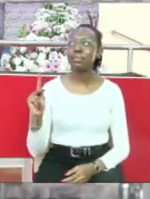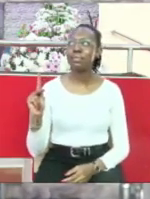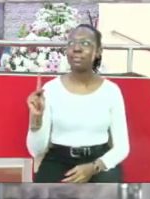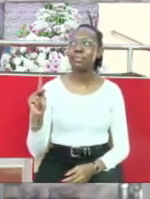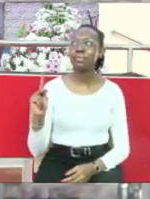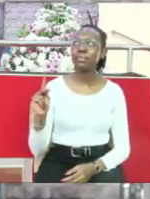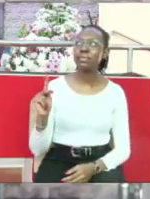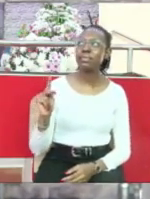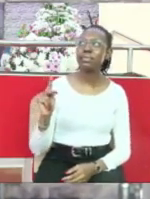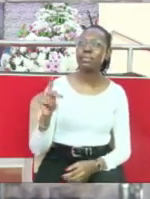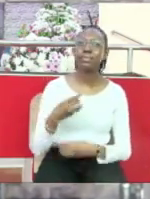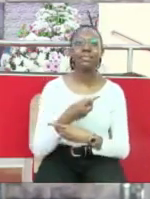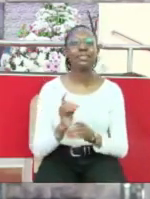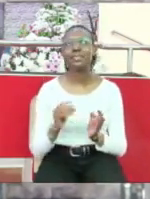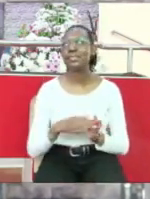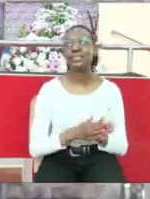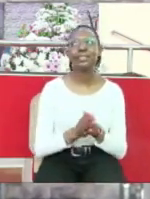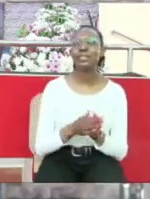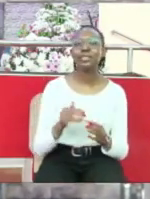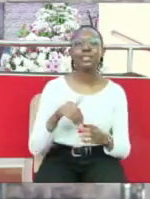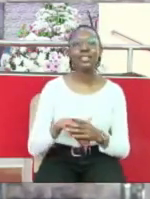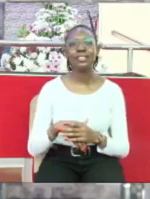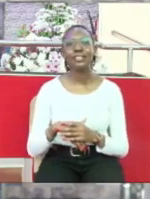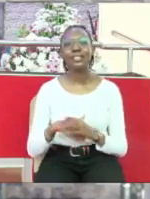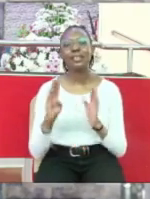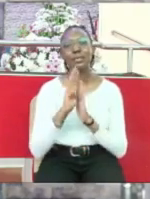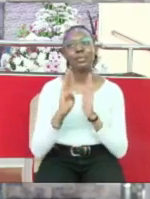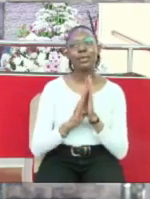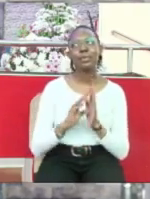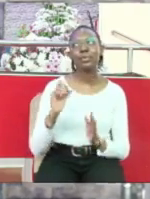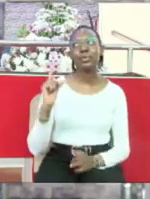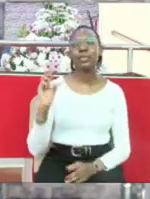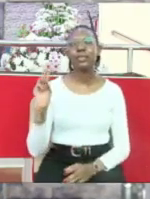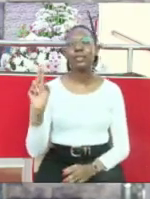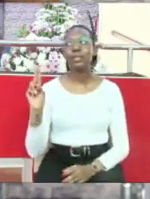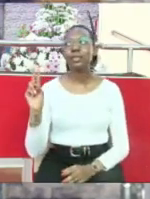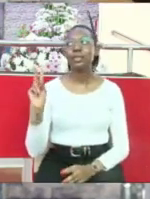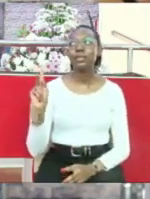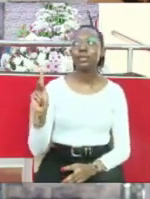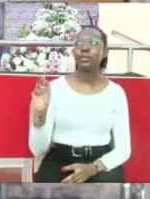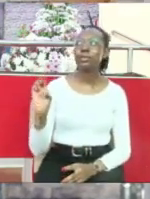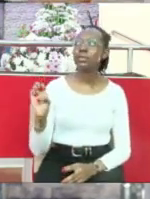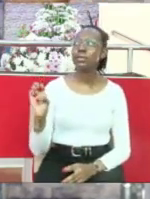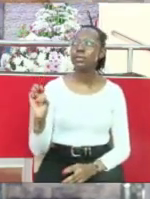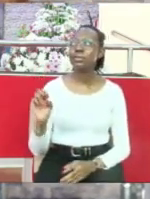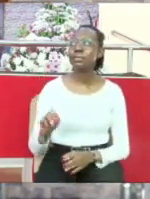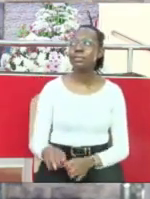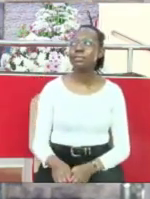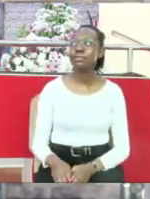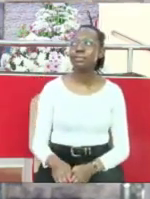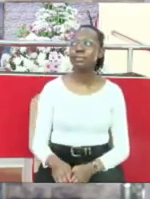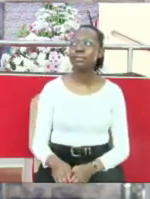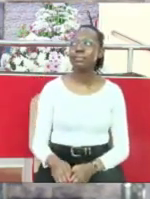colt. The Gospel of Luke. Injili ya Luka. In Matthew, katika Mathayo, the disciples